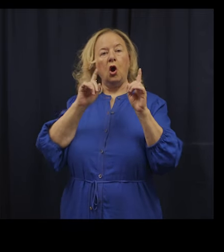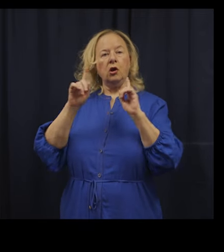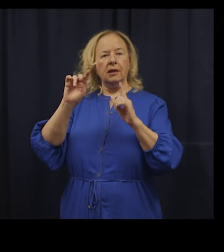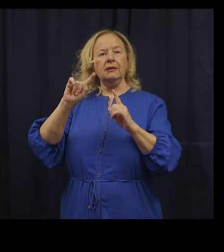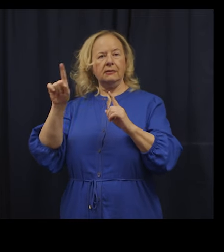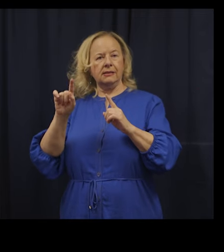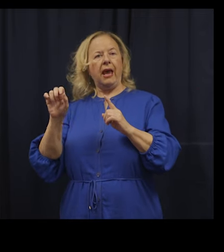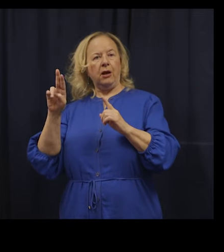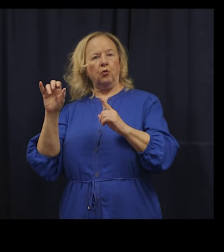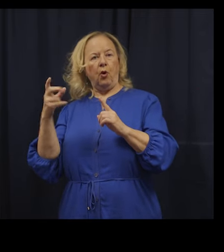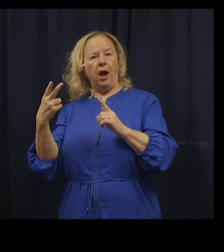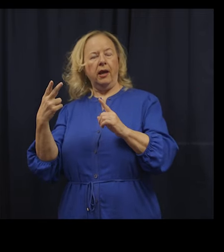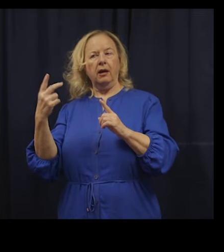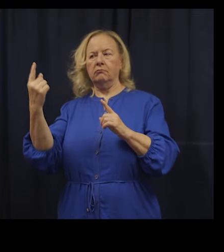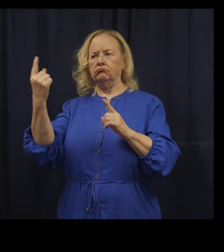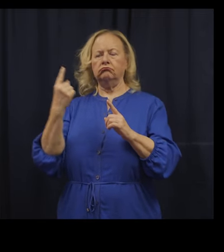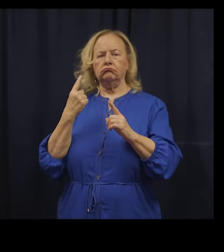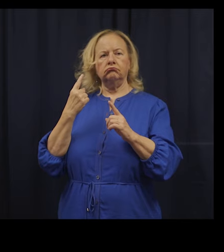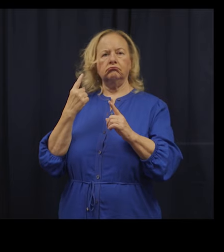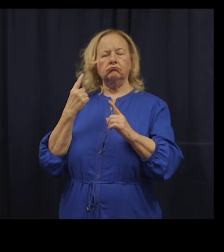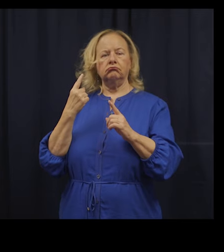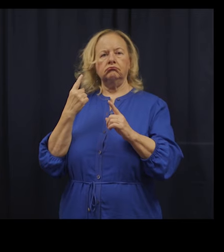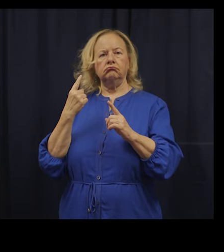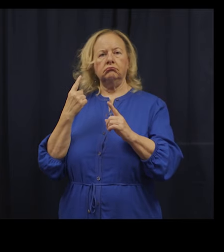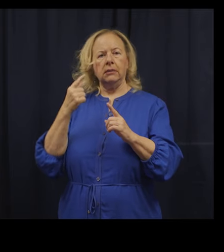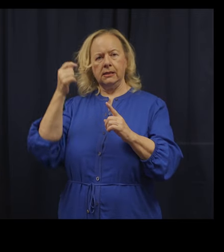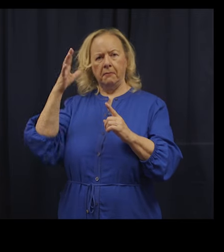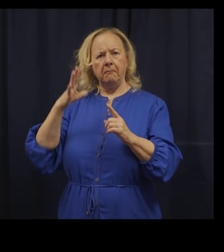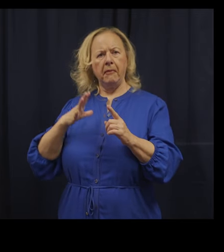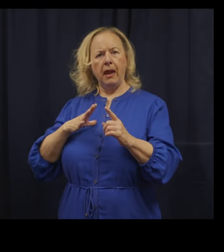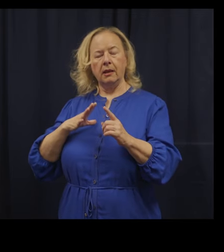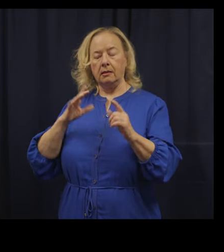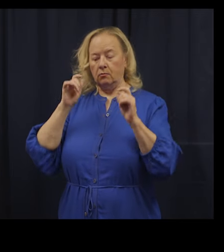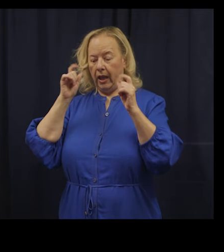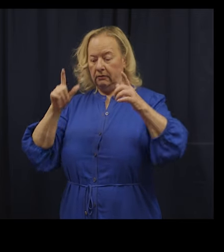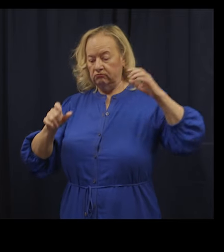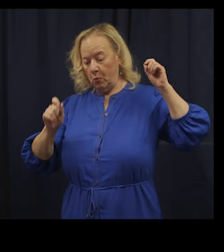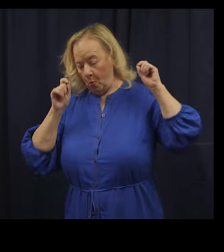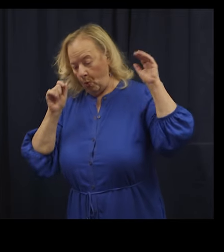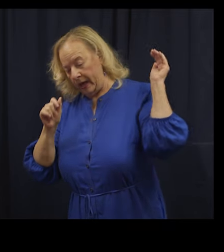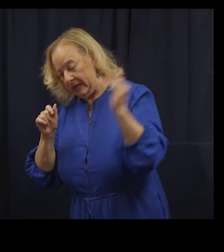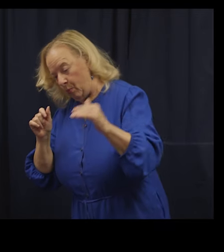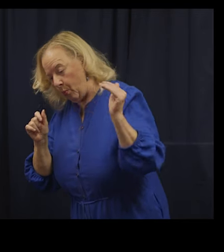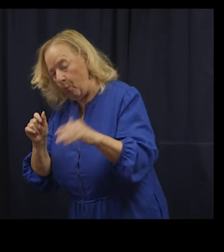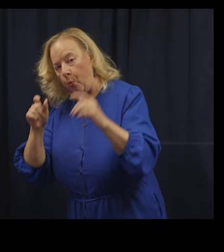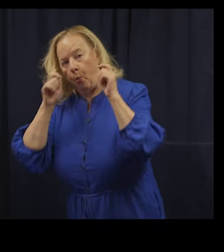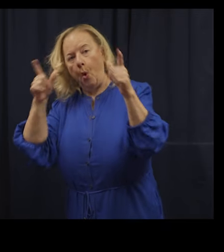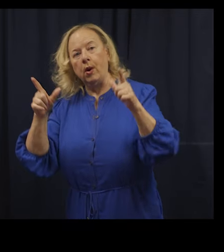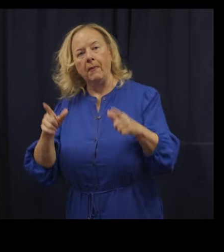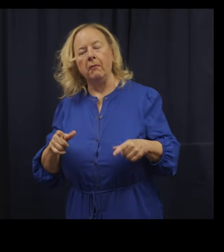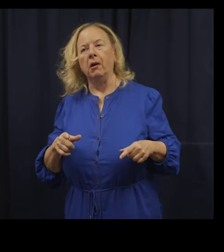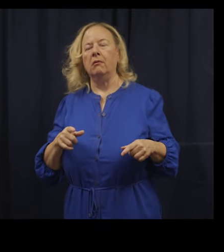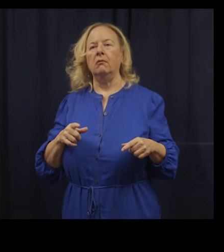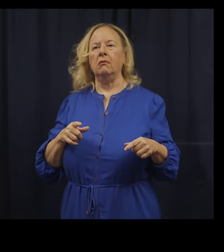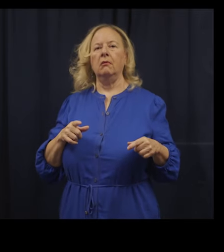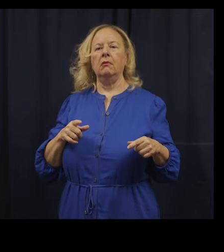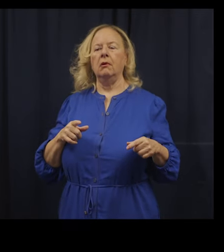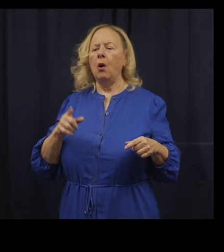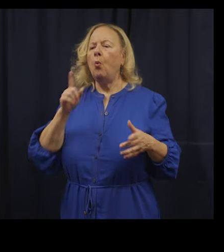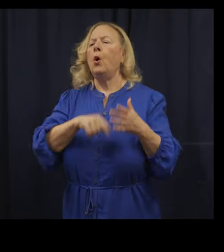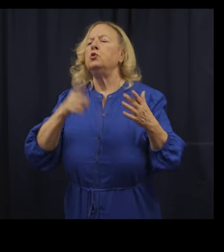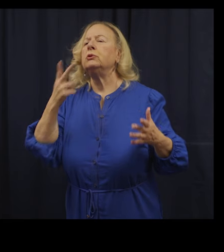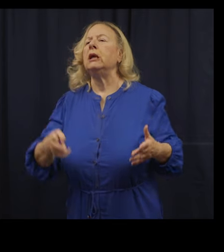Zechariah, came back and he woke me up as a man that is awakened out of his sleep. And he said to me, what do you